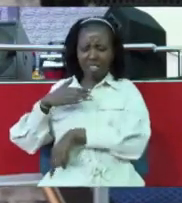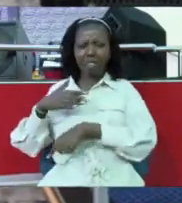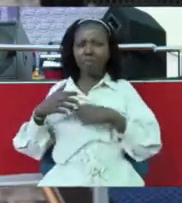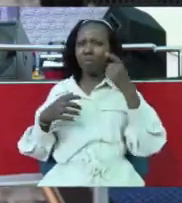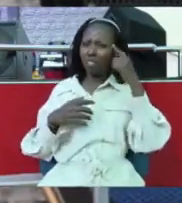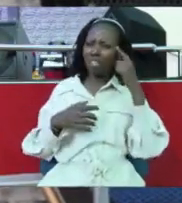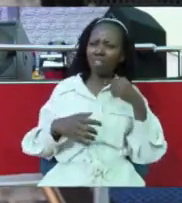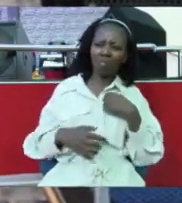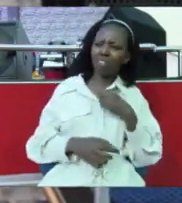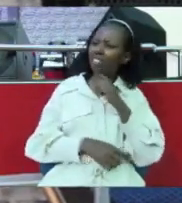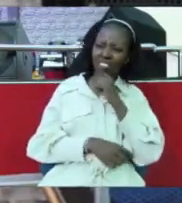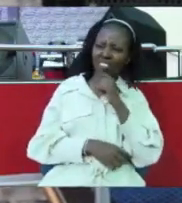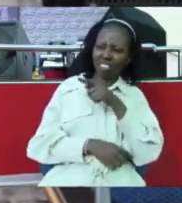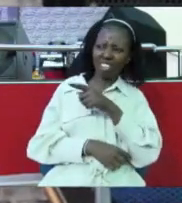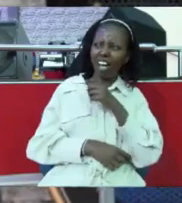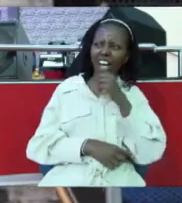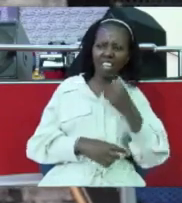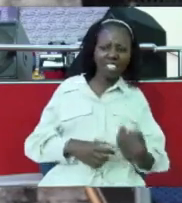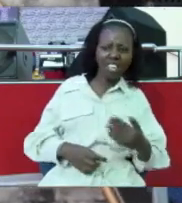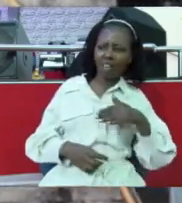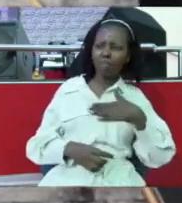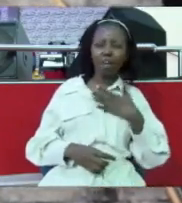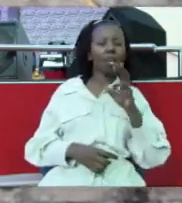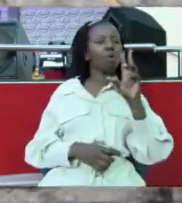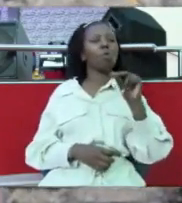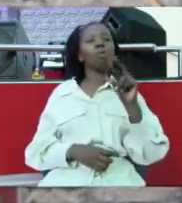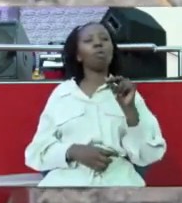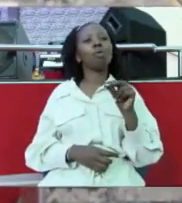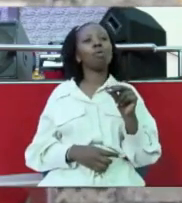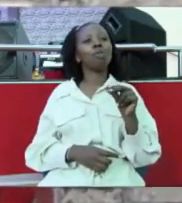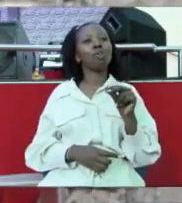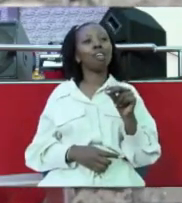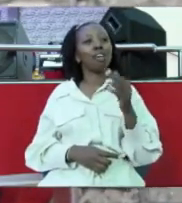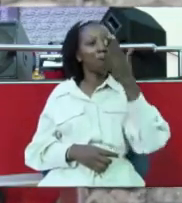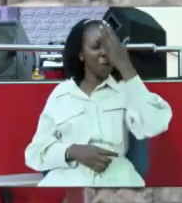whether this is my son. Nashuku kama huyu ni mtoto wangu huyu.